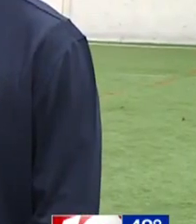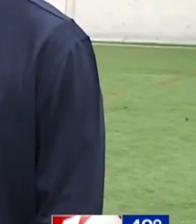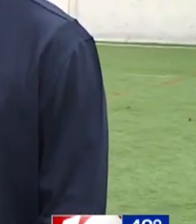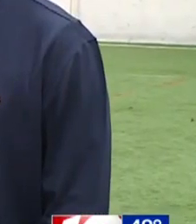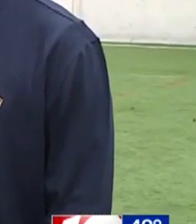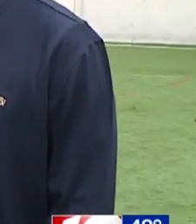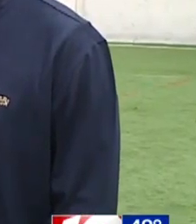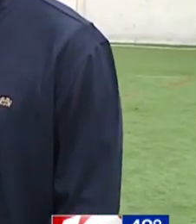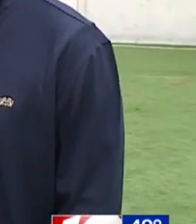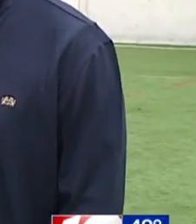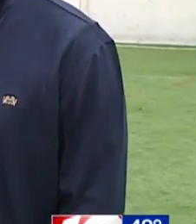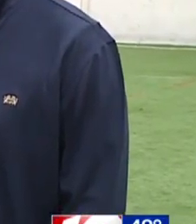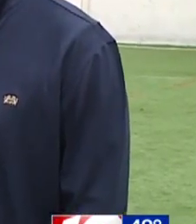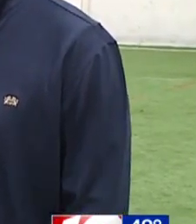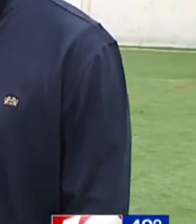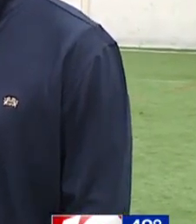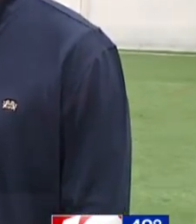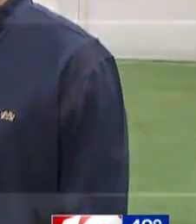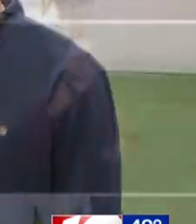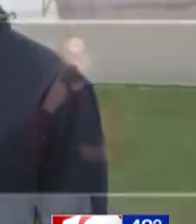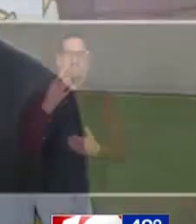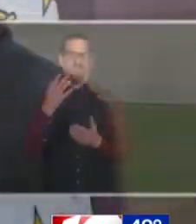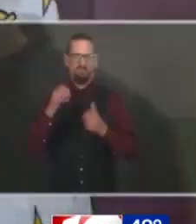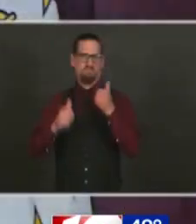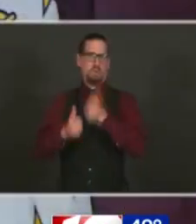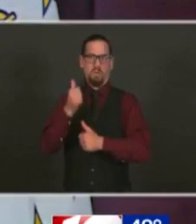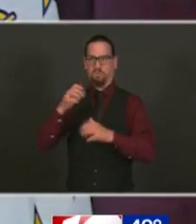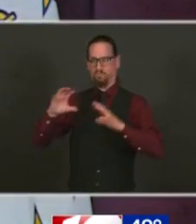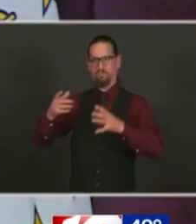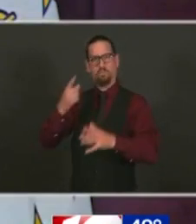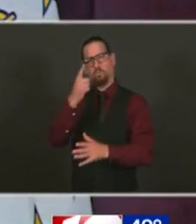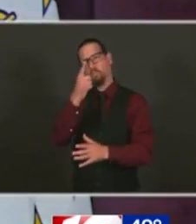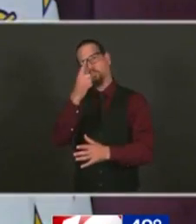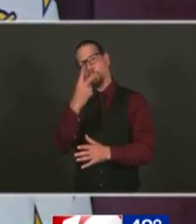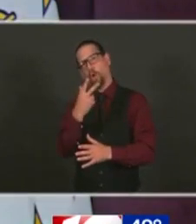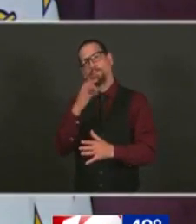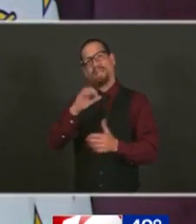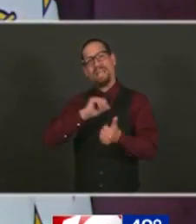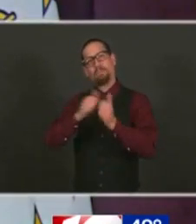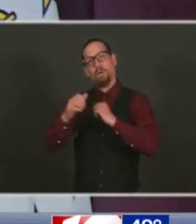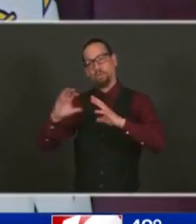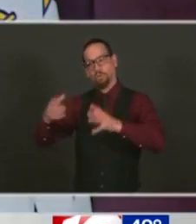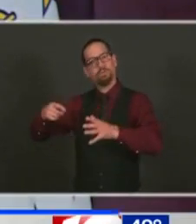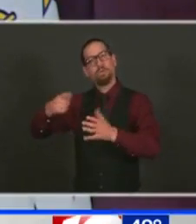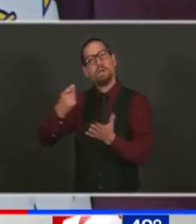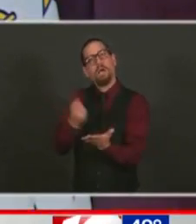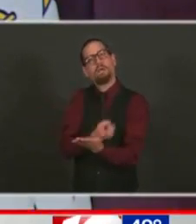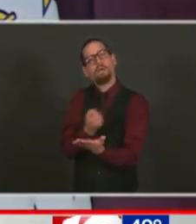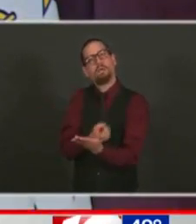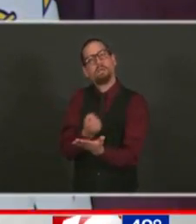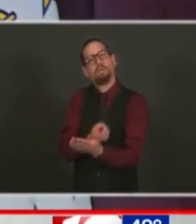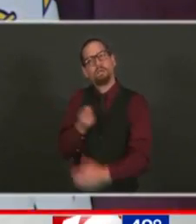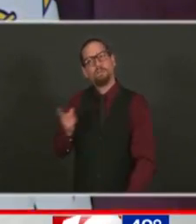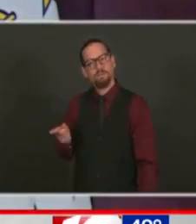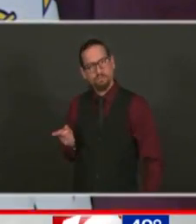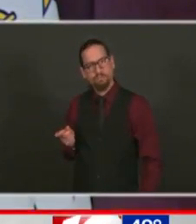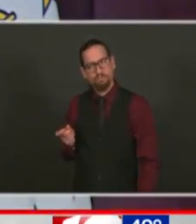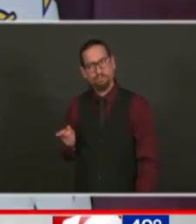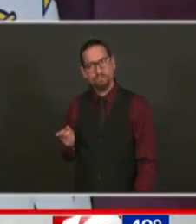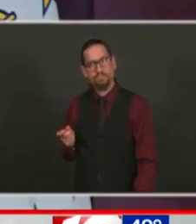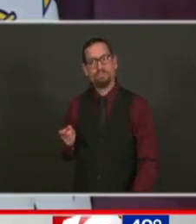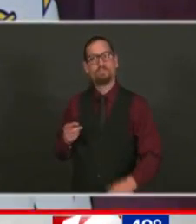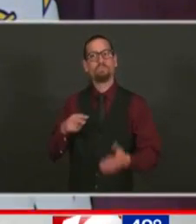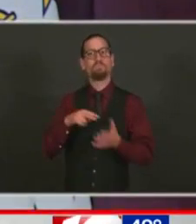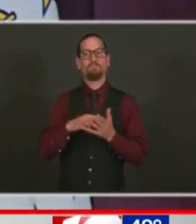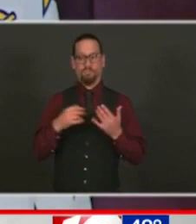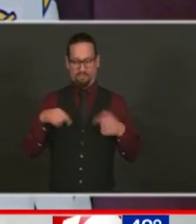wasn't surprised by Governor Raimondo's announcement Friday. Effective Monday, we will be closing all ice rinks and indoor